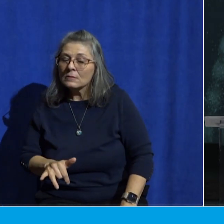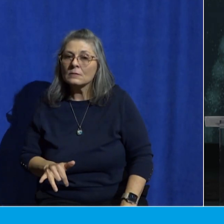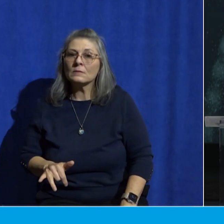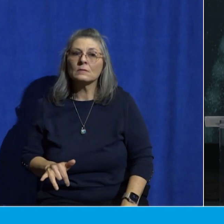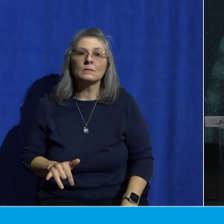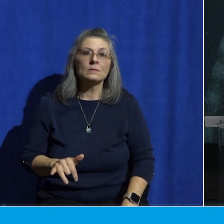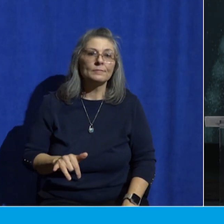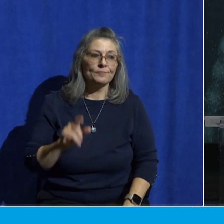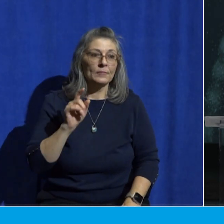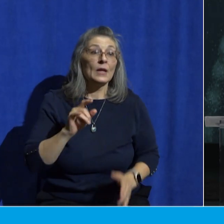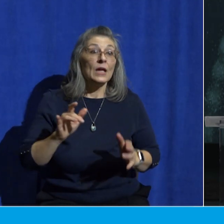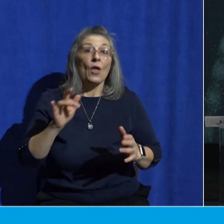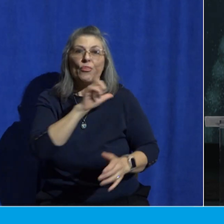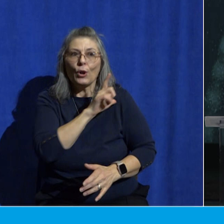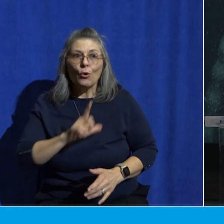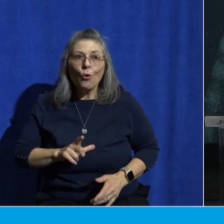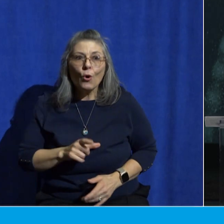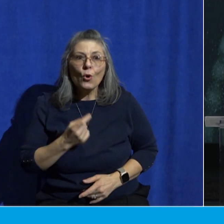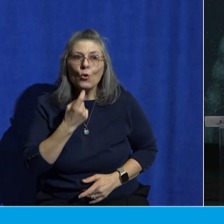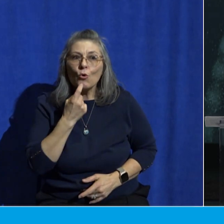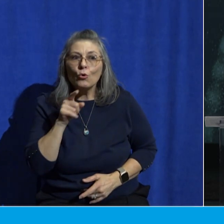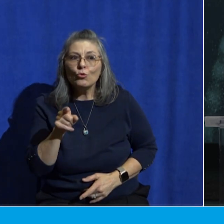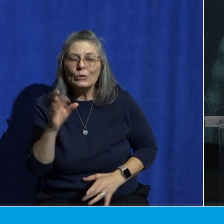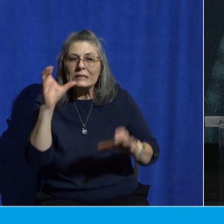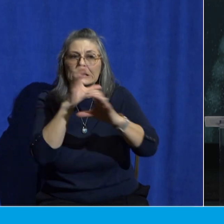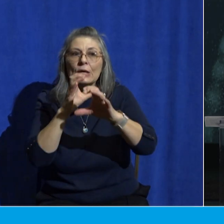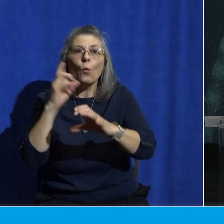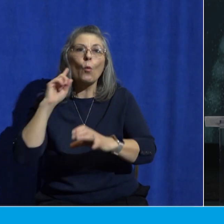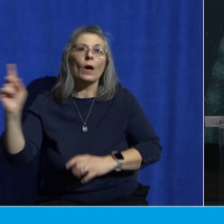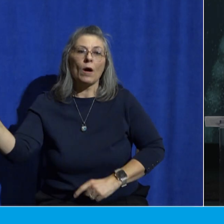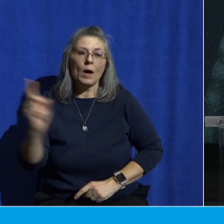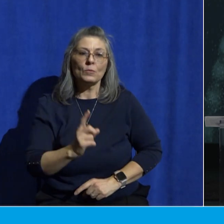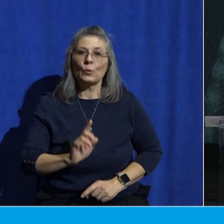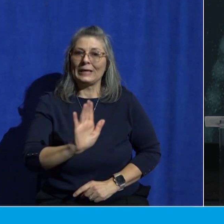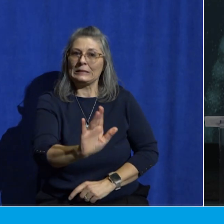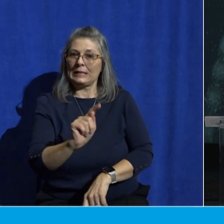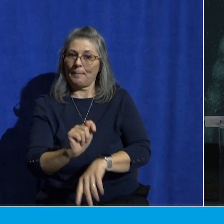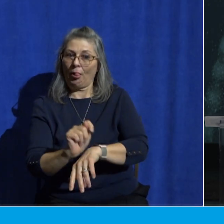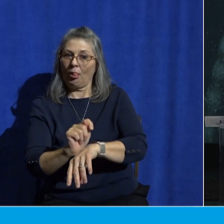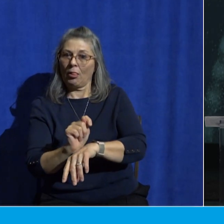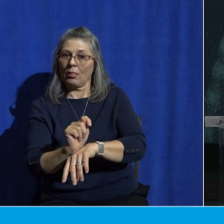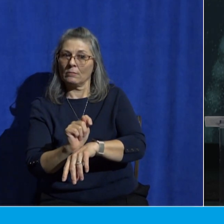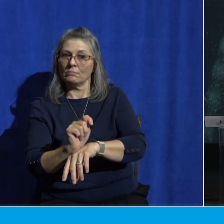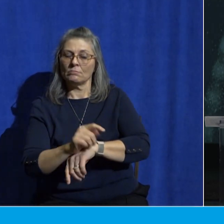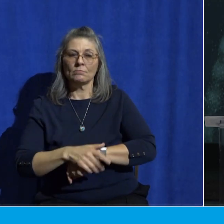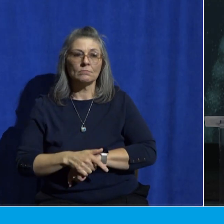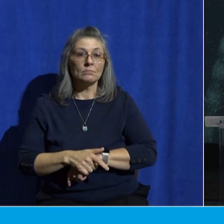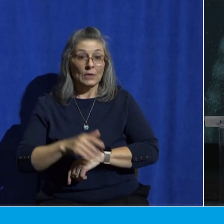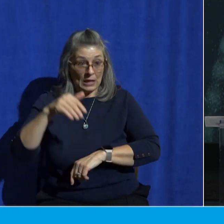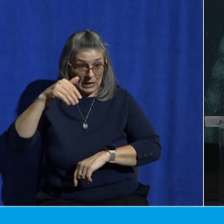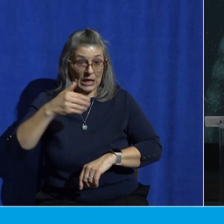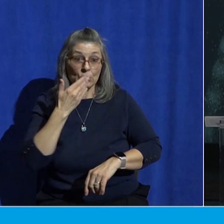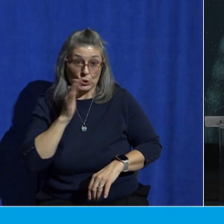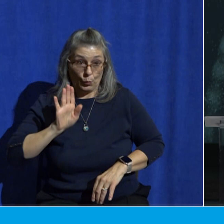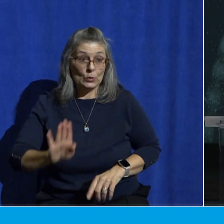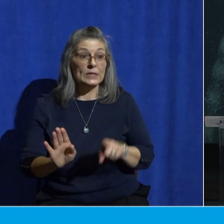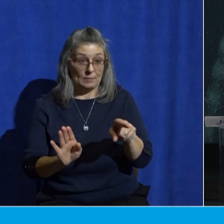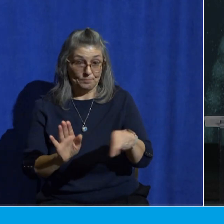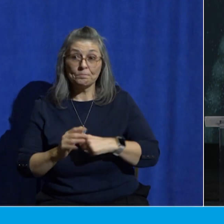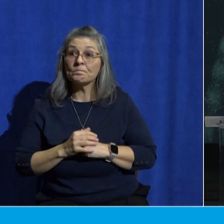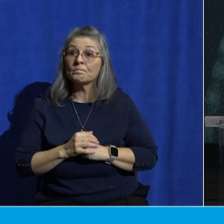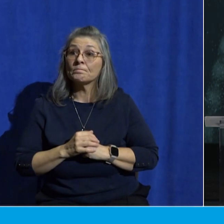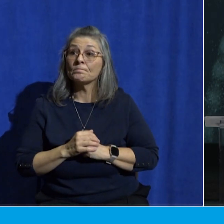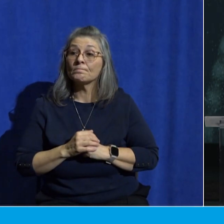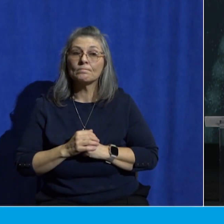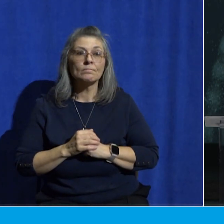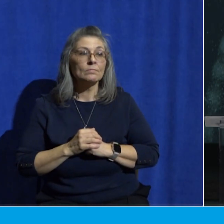Lord whom you seek will come to his temple in Jerusalem. The messenger of the covenant